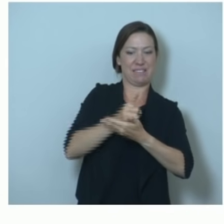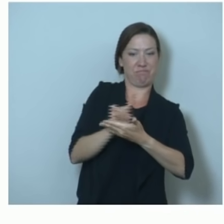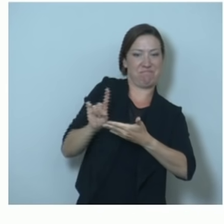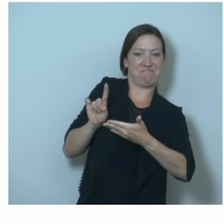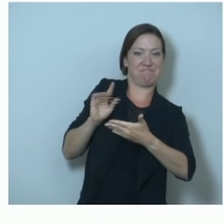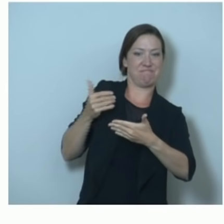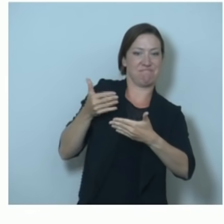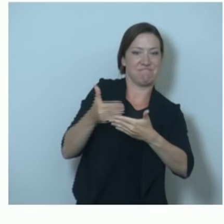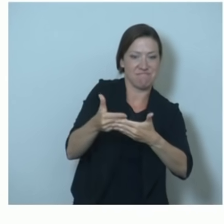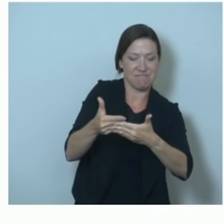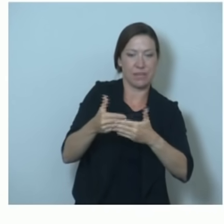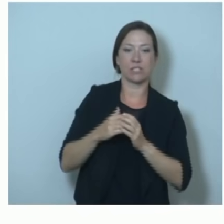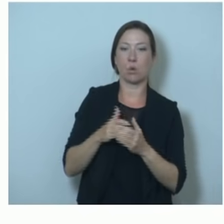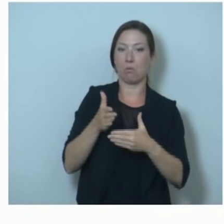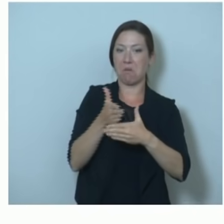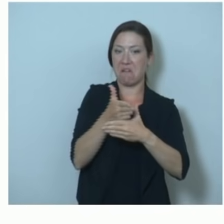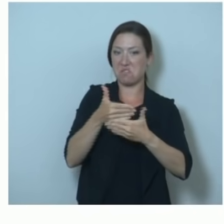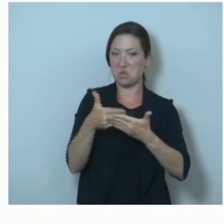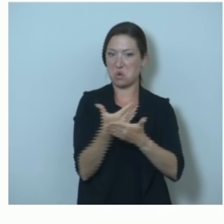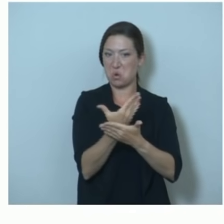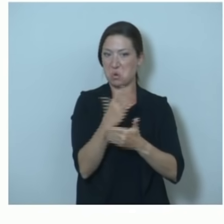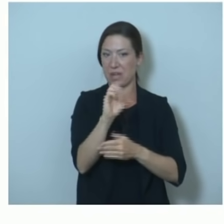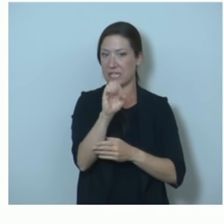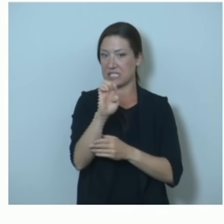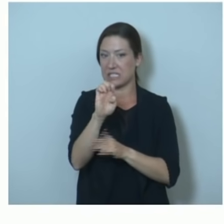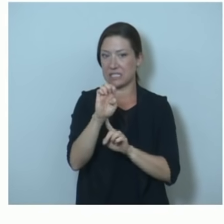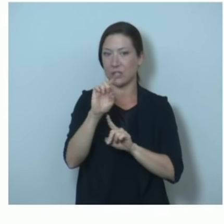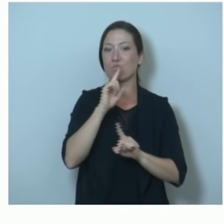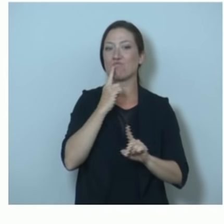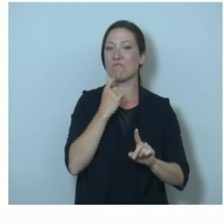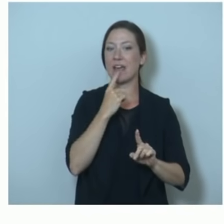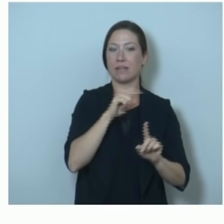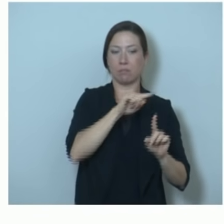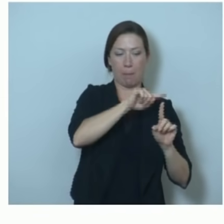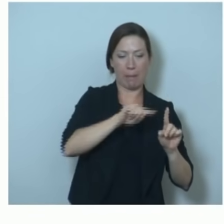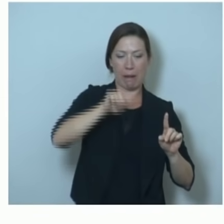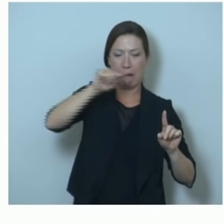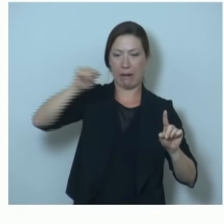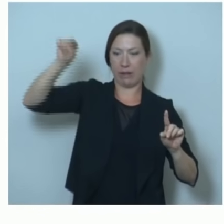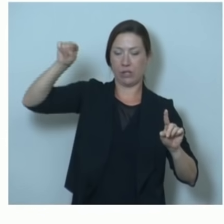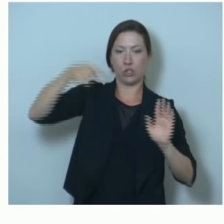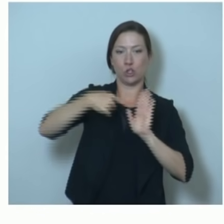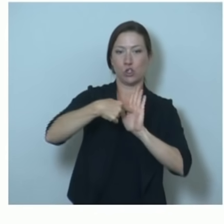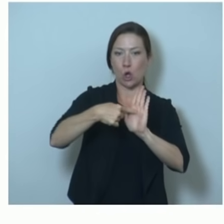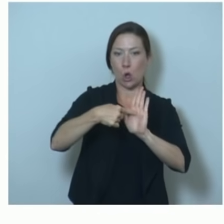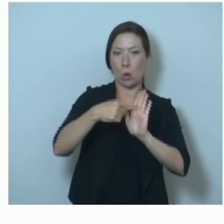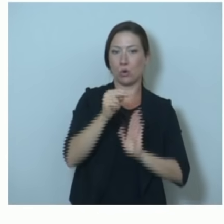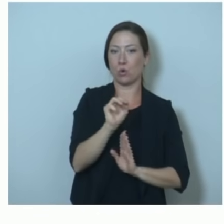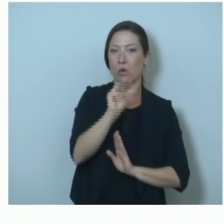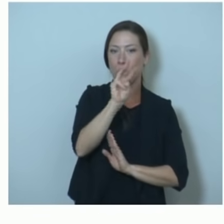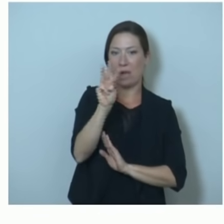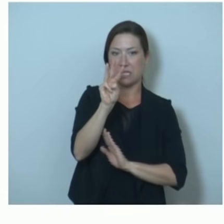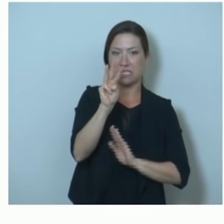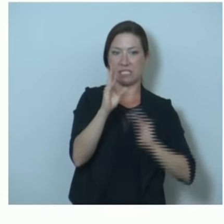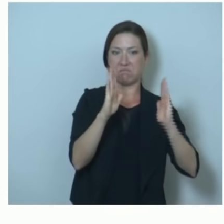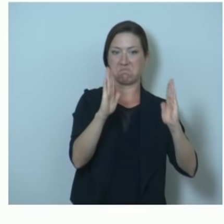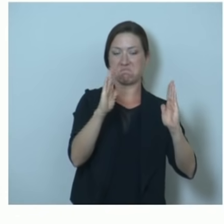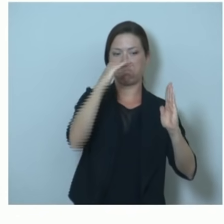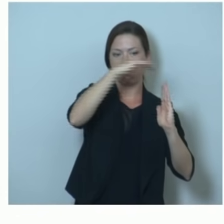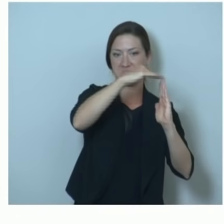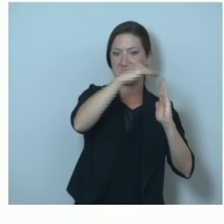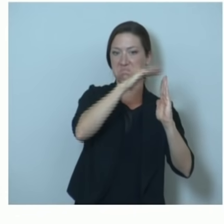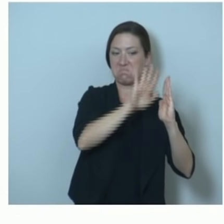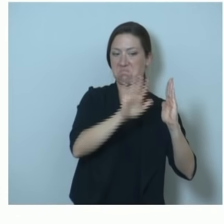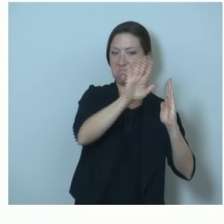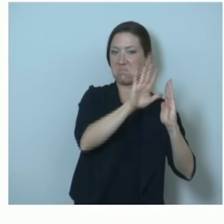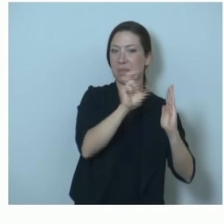new cases, the red line is the number of new cases in northwestern New Mexico, San Juan, McKinley, Cibola, and green is